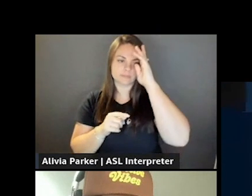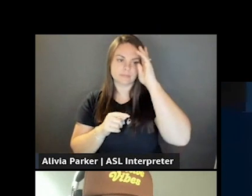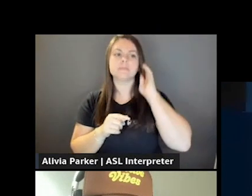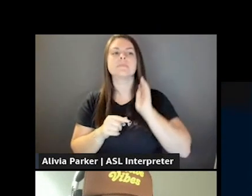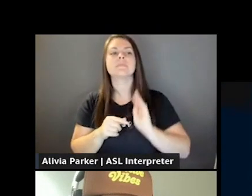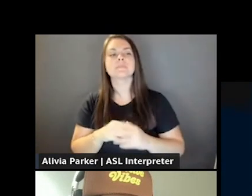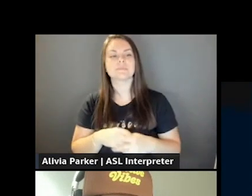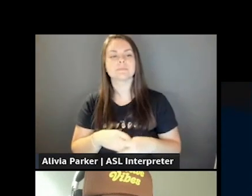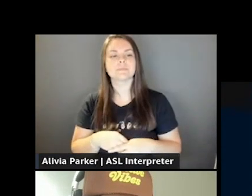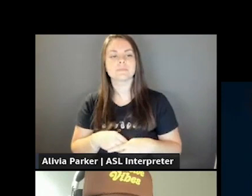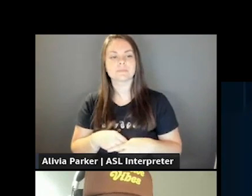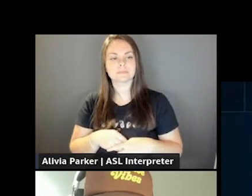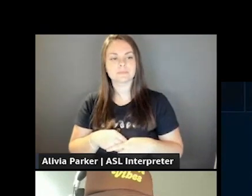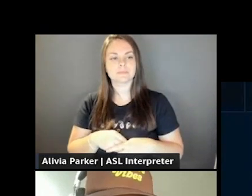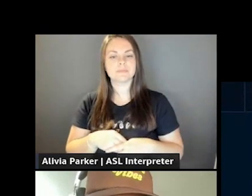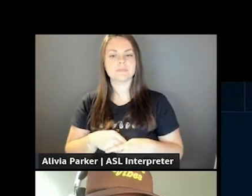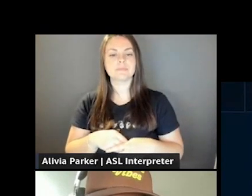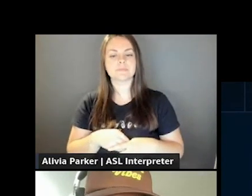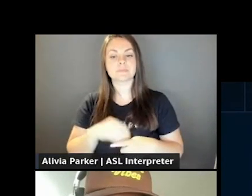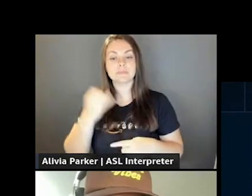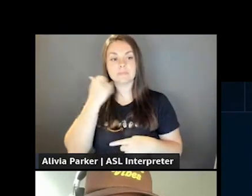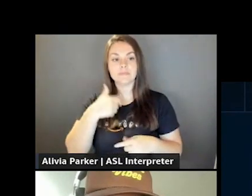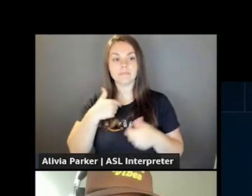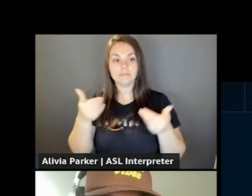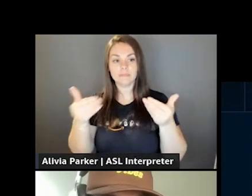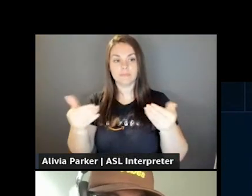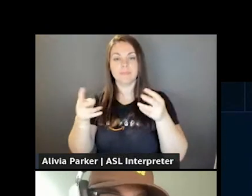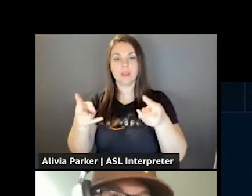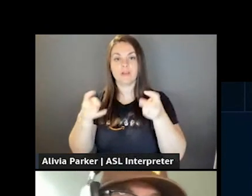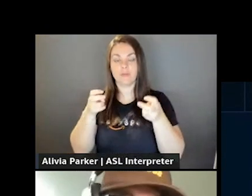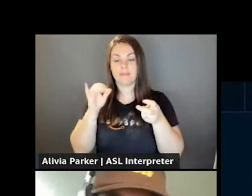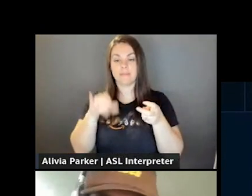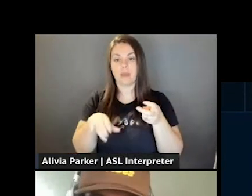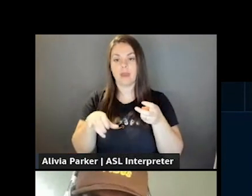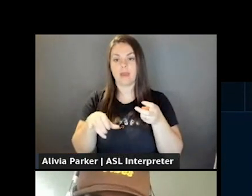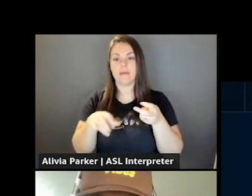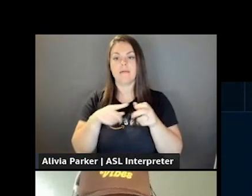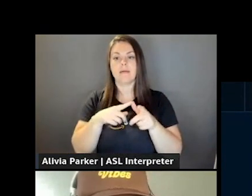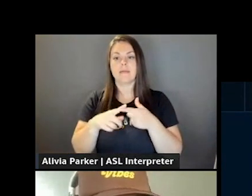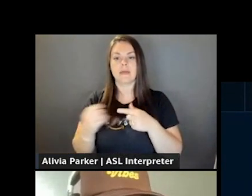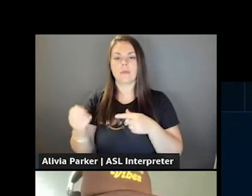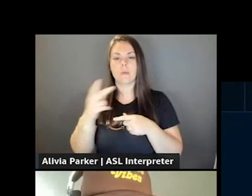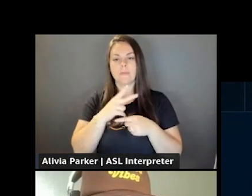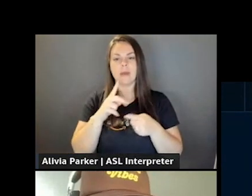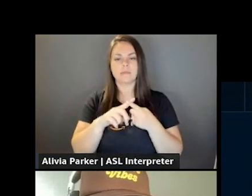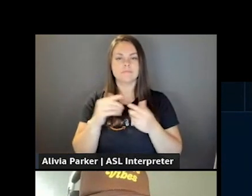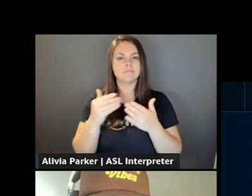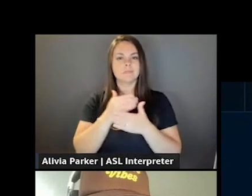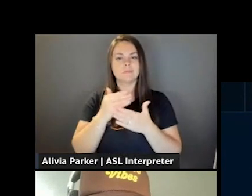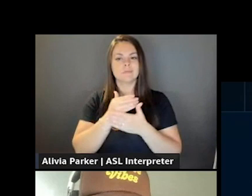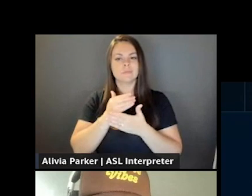Right there. If I grab that and I head back over into maybe a new terminal,